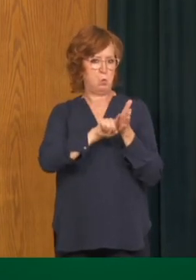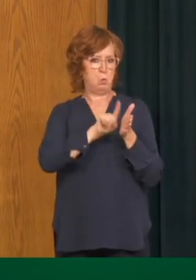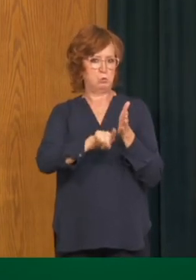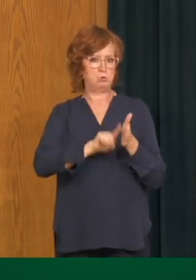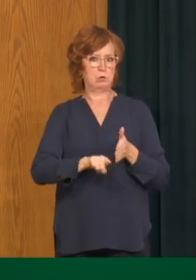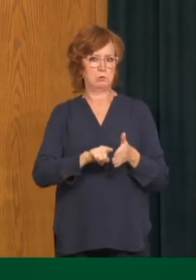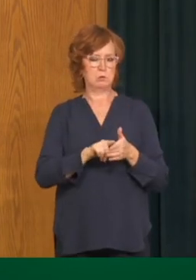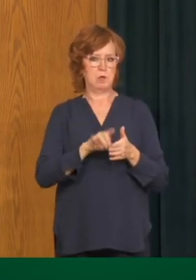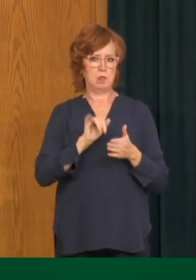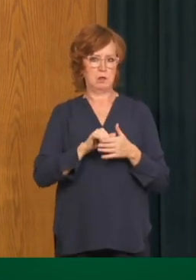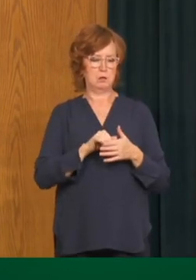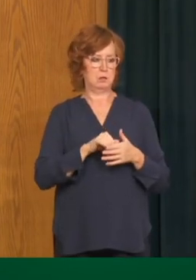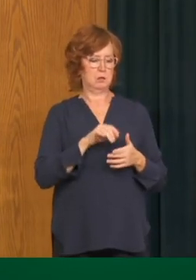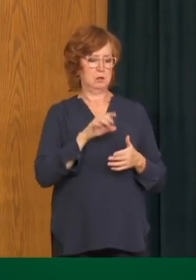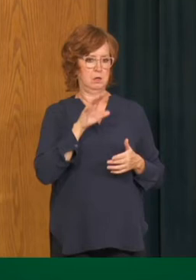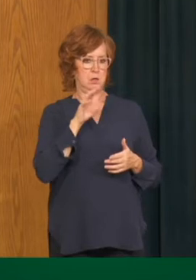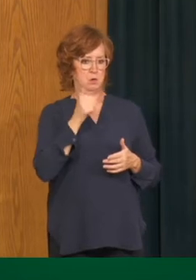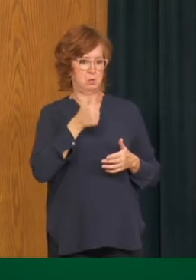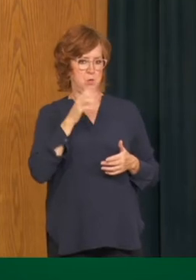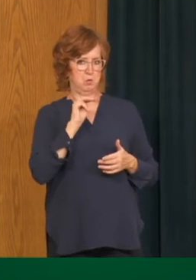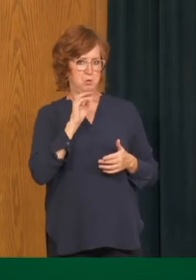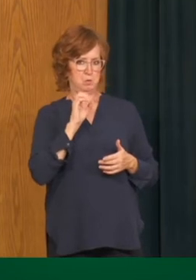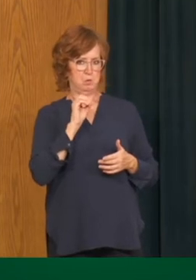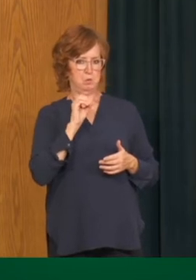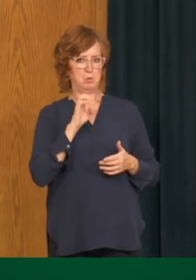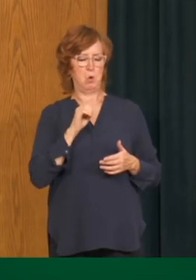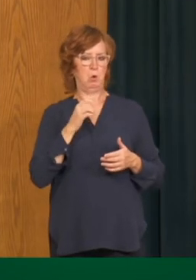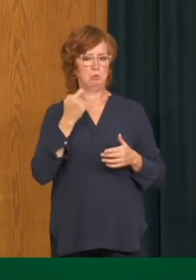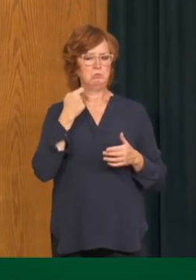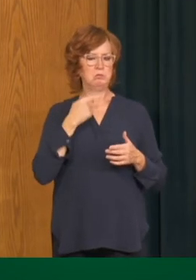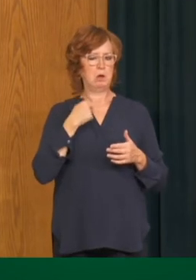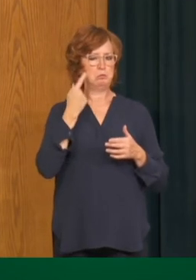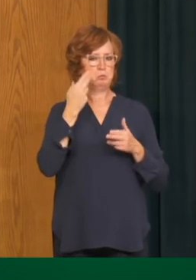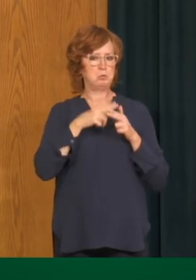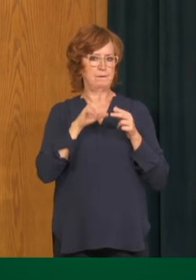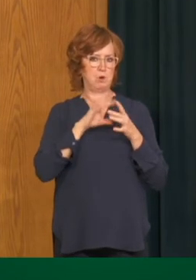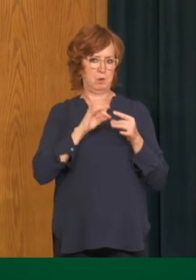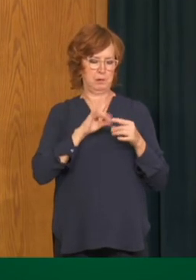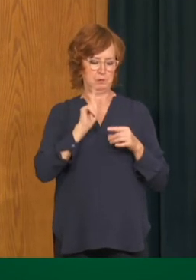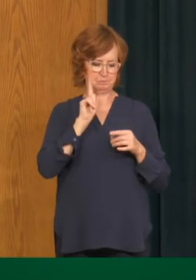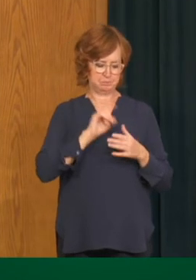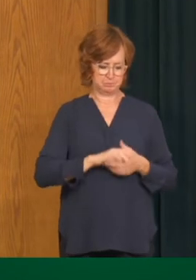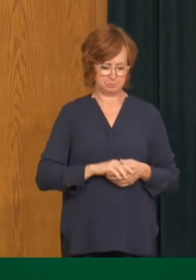guidelines. I'll make a short comment on that as well, as